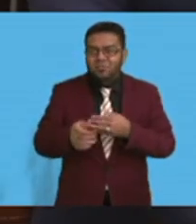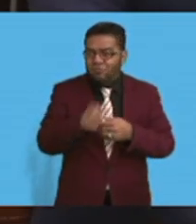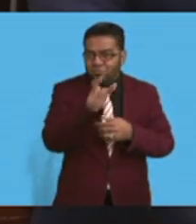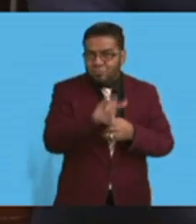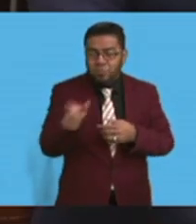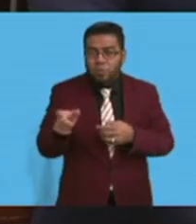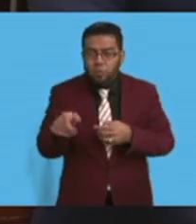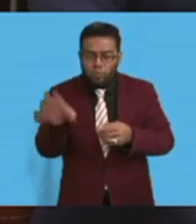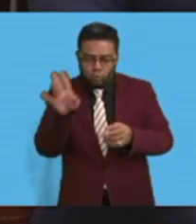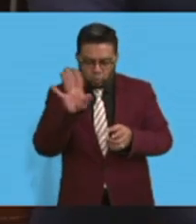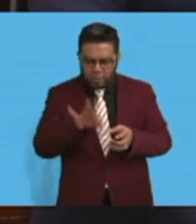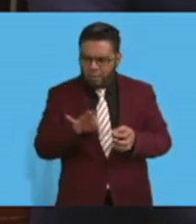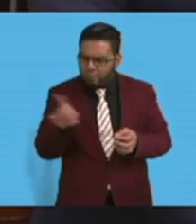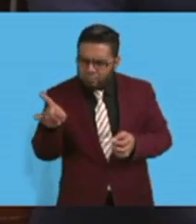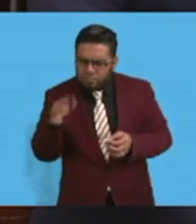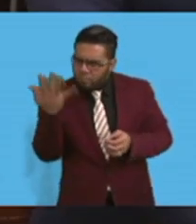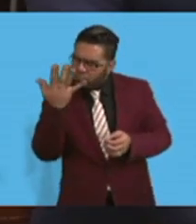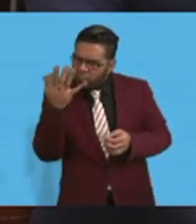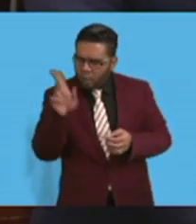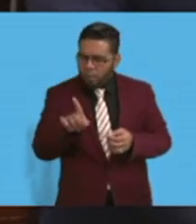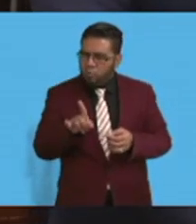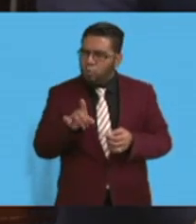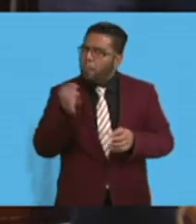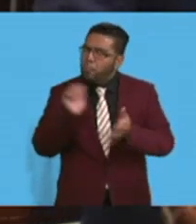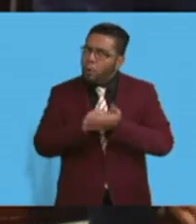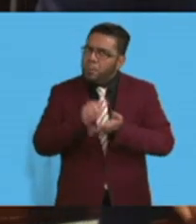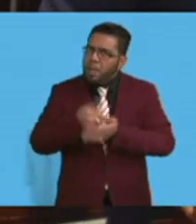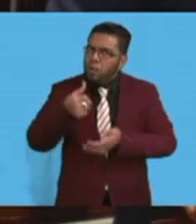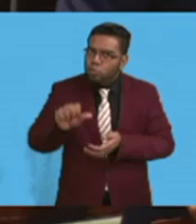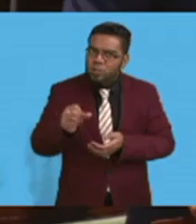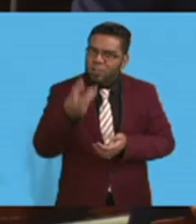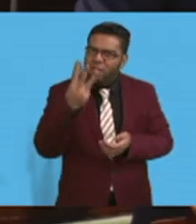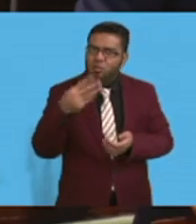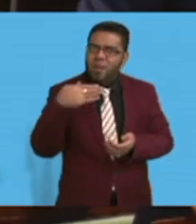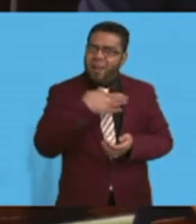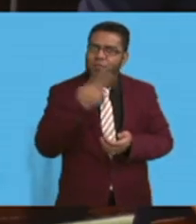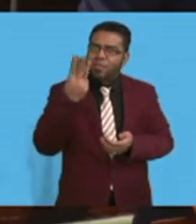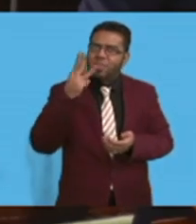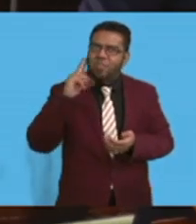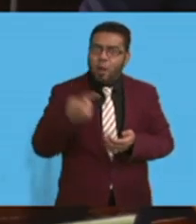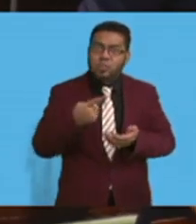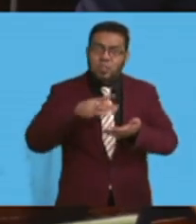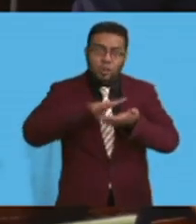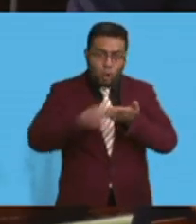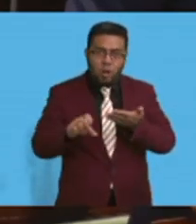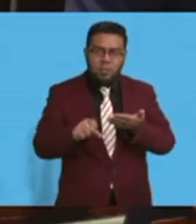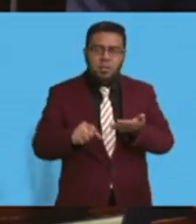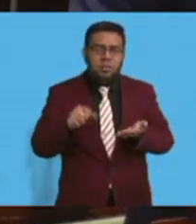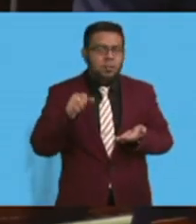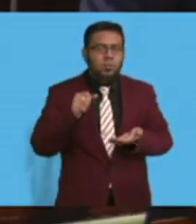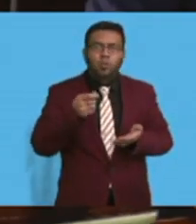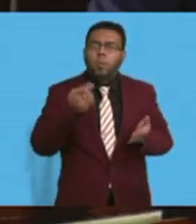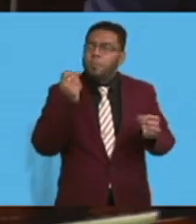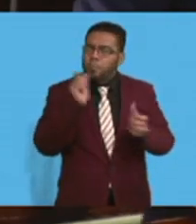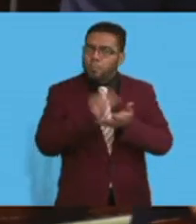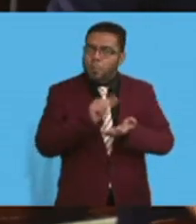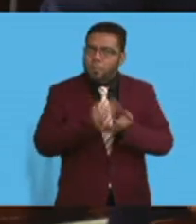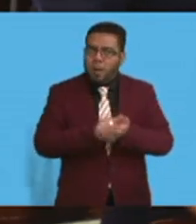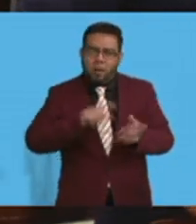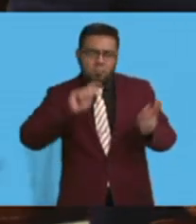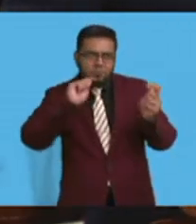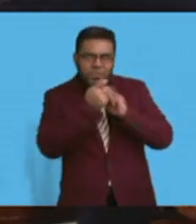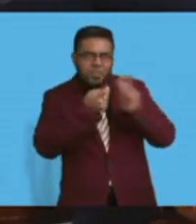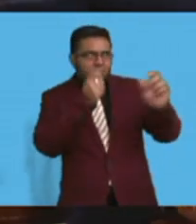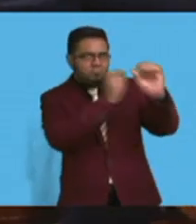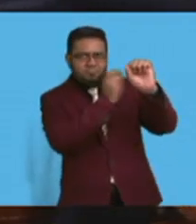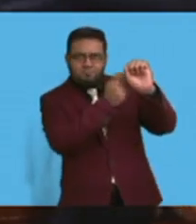out inefficiencies and make more effective use of the $300,000 provided to properly fit out schools throughout the country. Madam